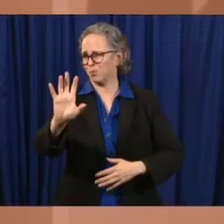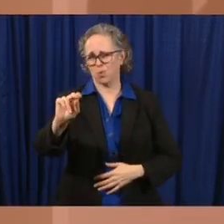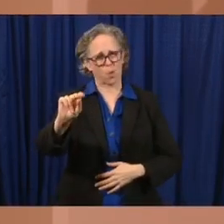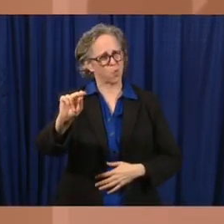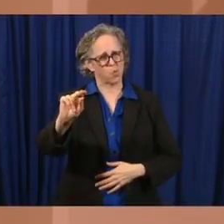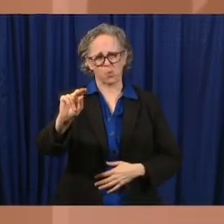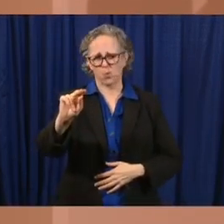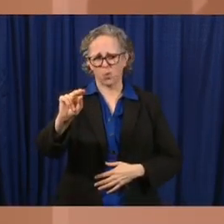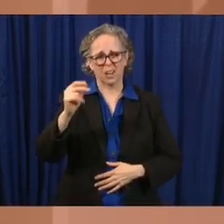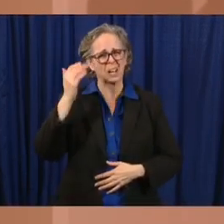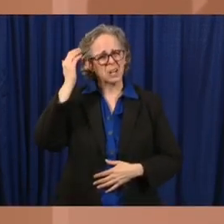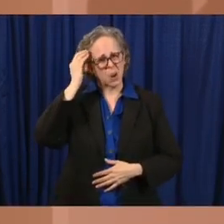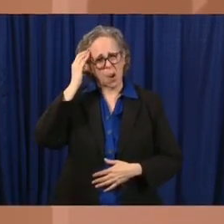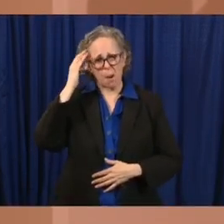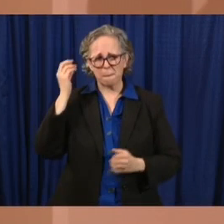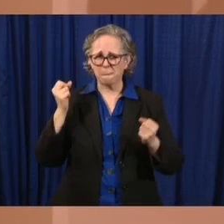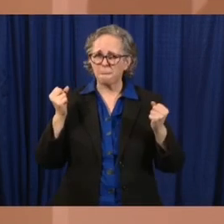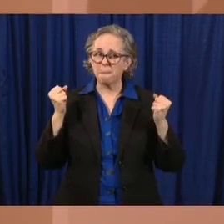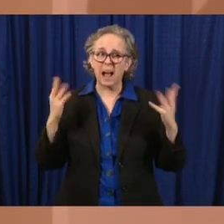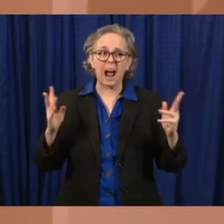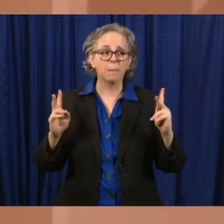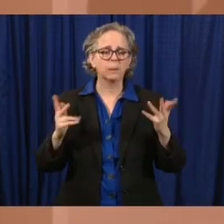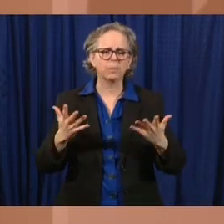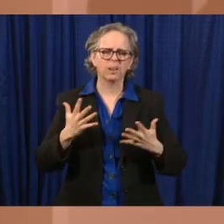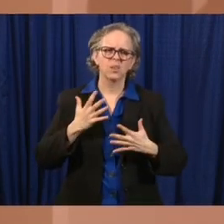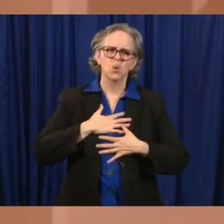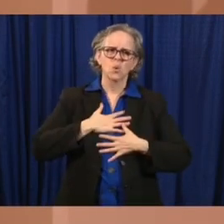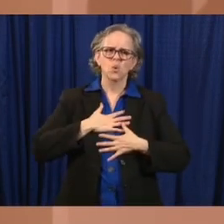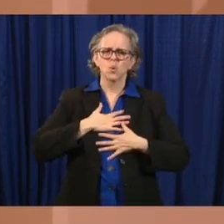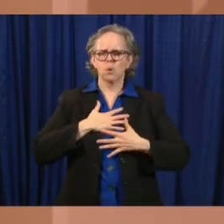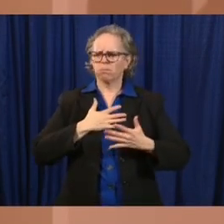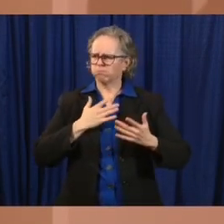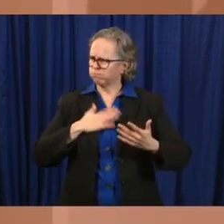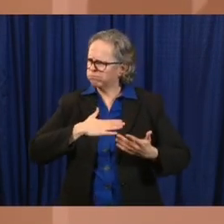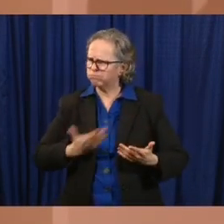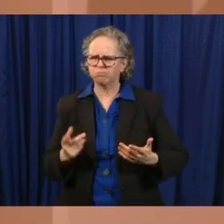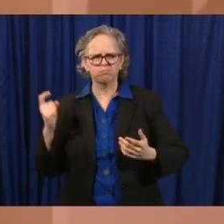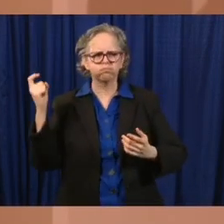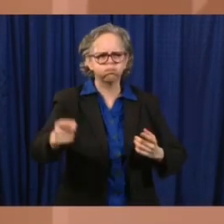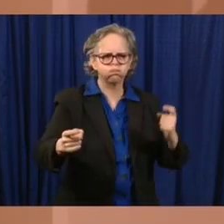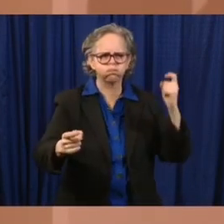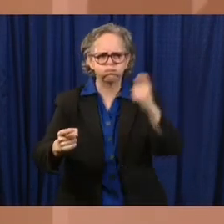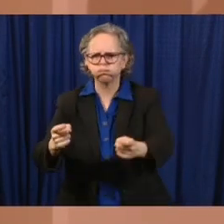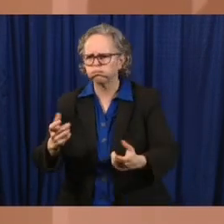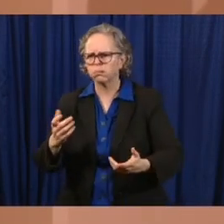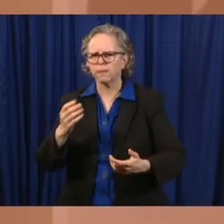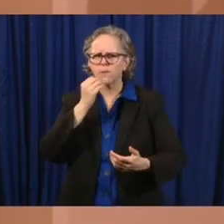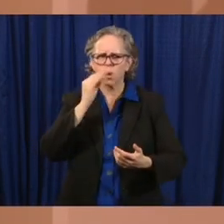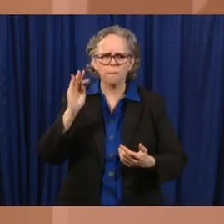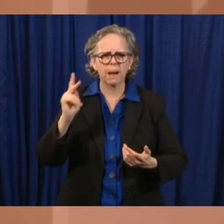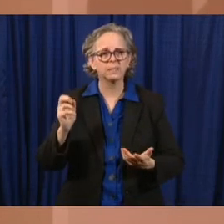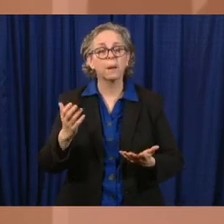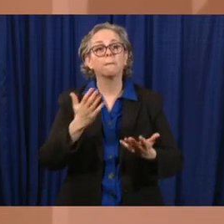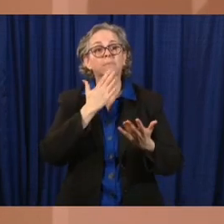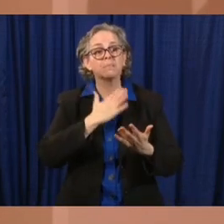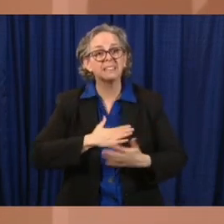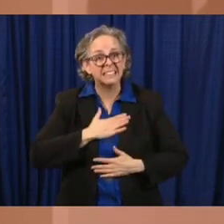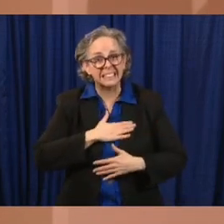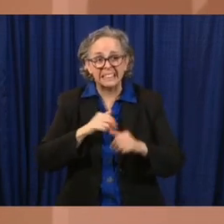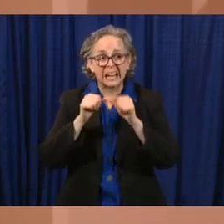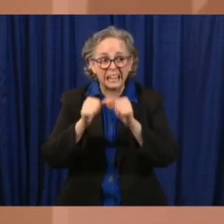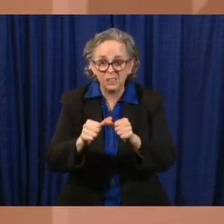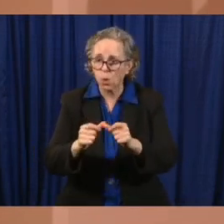food banks. Please continue those generous donations. That is going to mean a lot as we